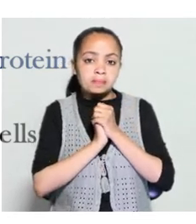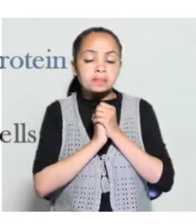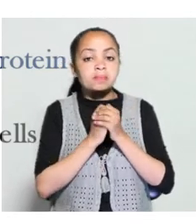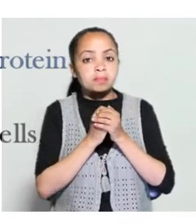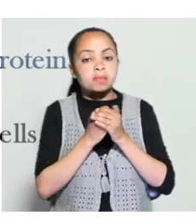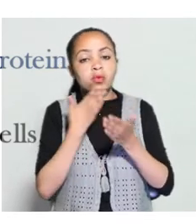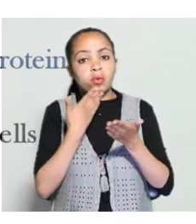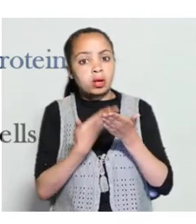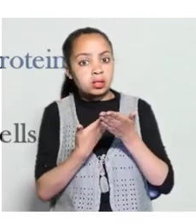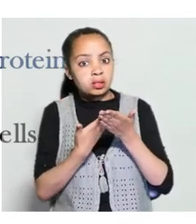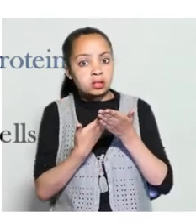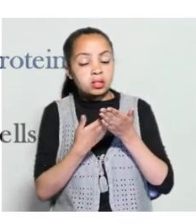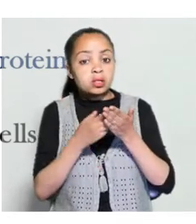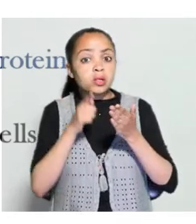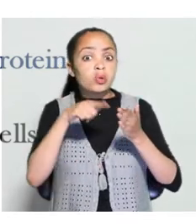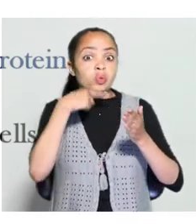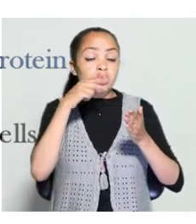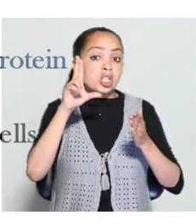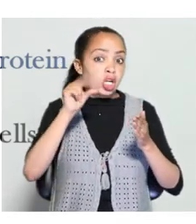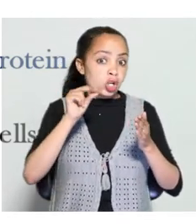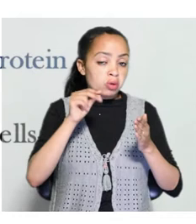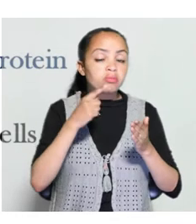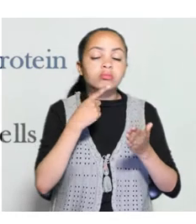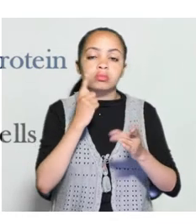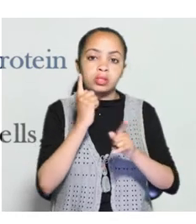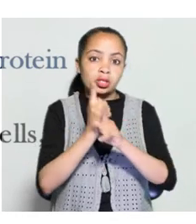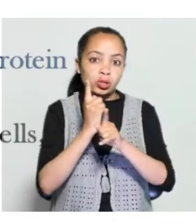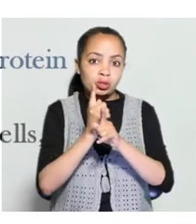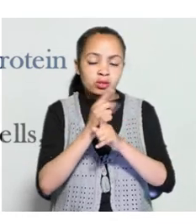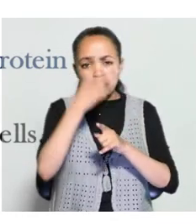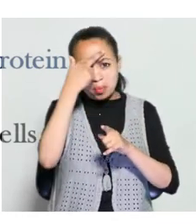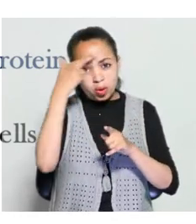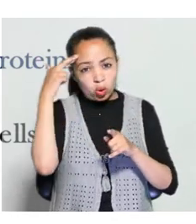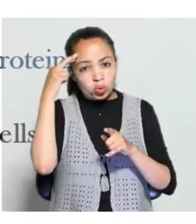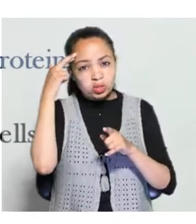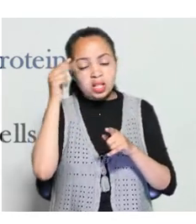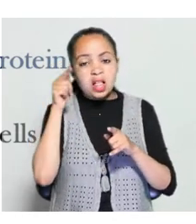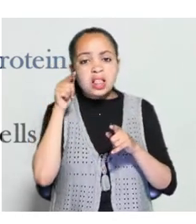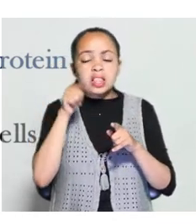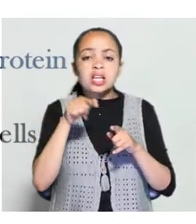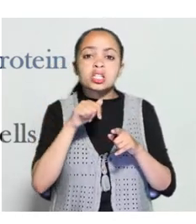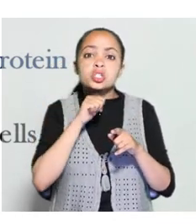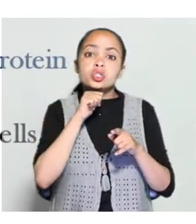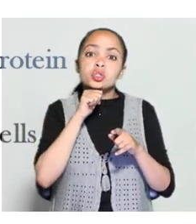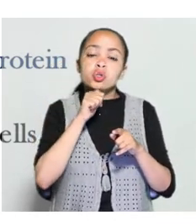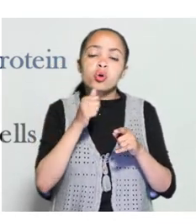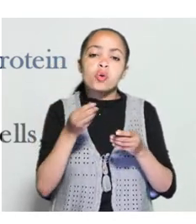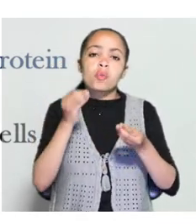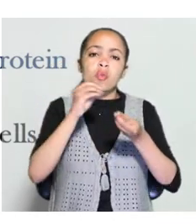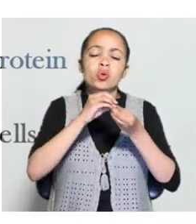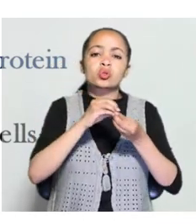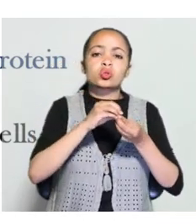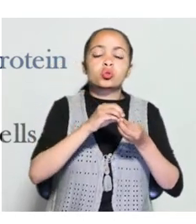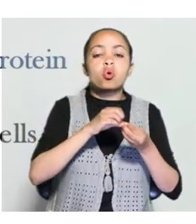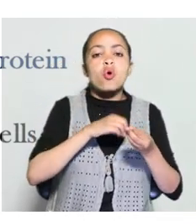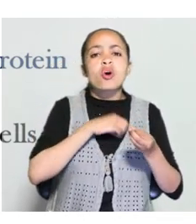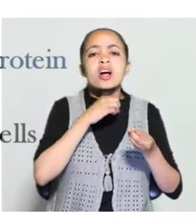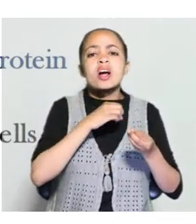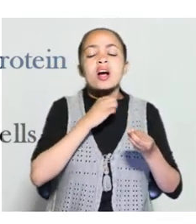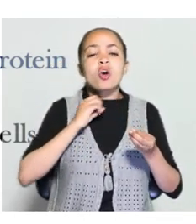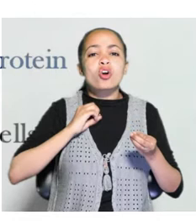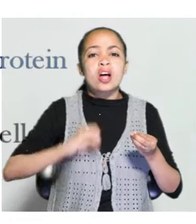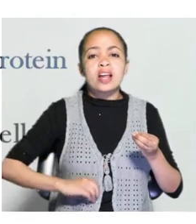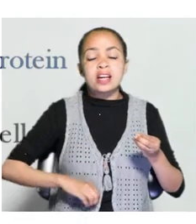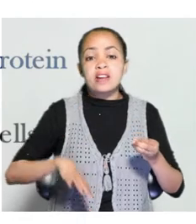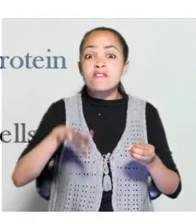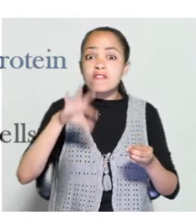Well, you say no, it is good, because there is no most organelle found in the